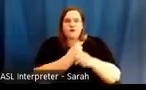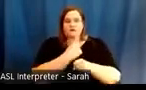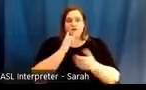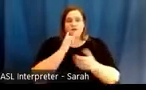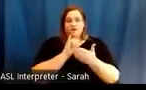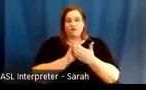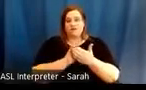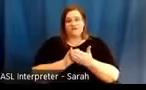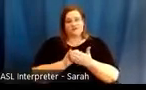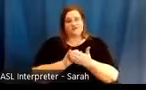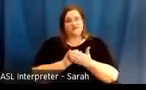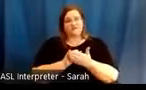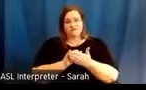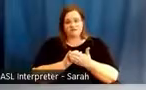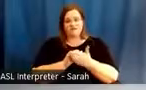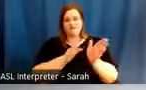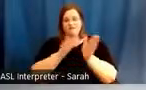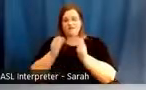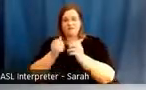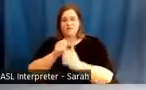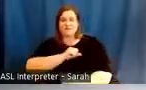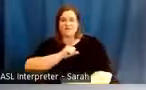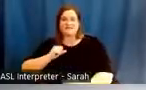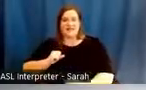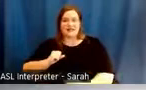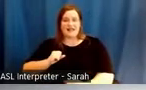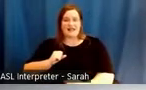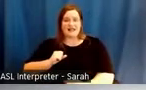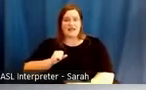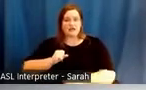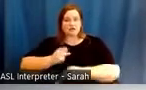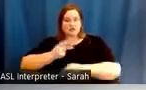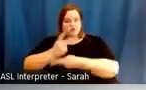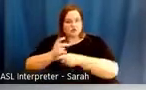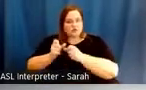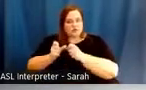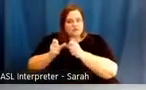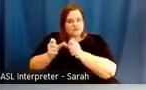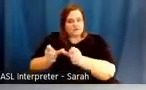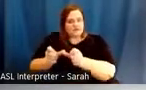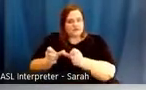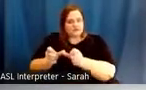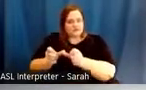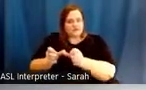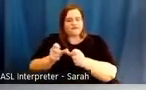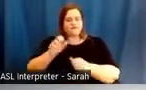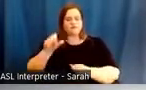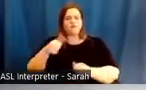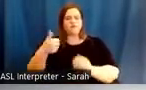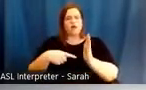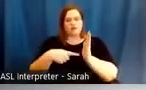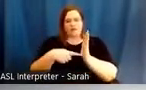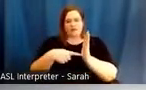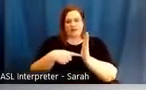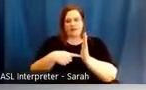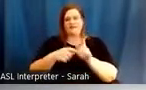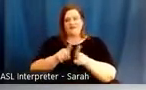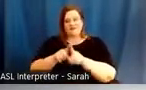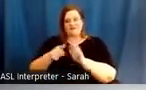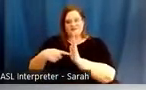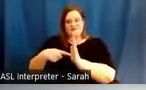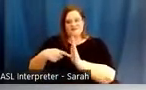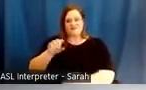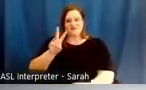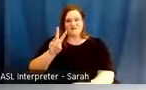hard in the Senate to keep it. And there's another bill, also the work of Representative